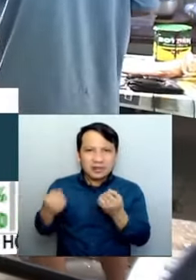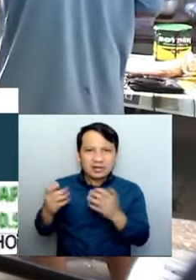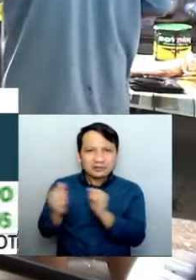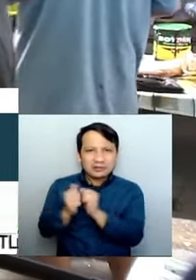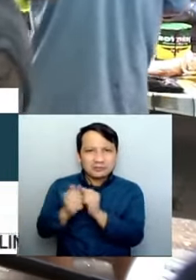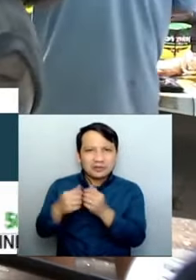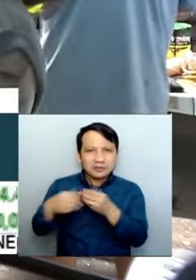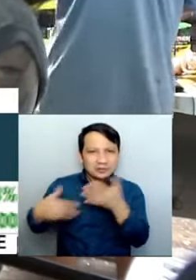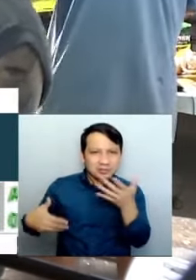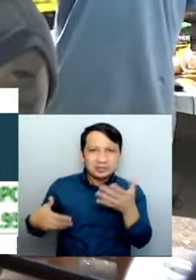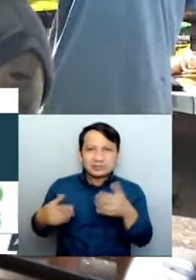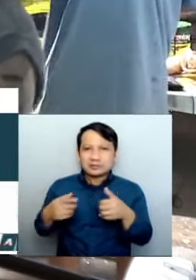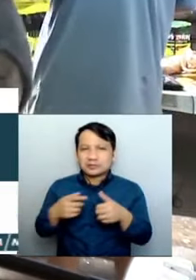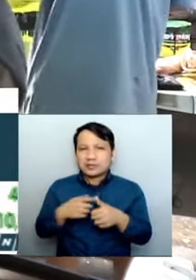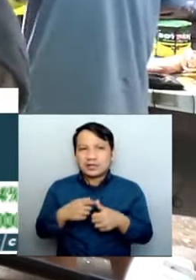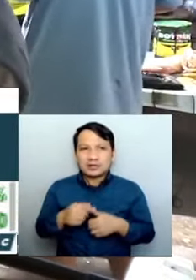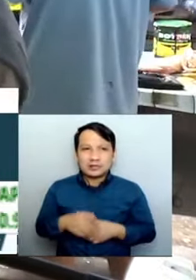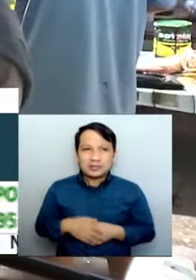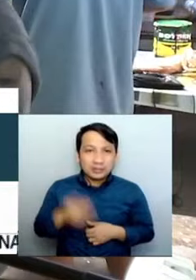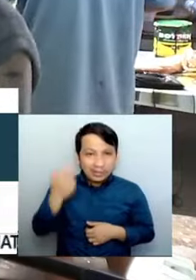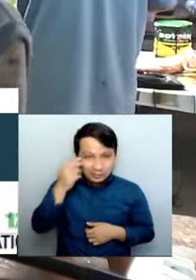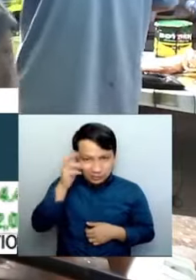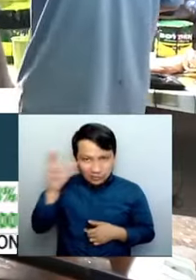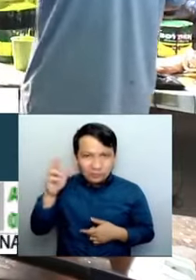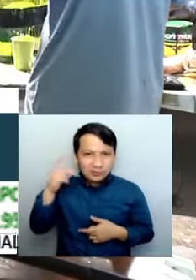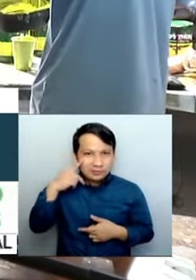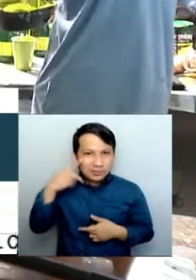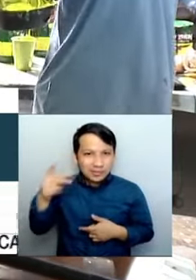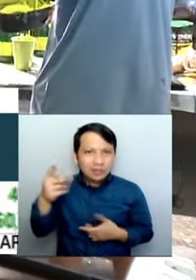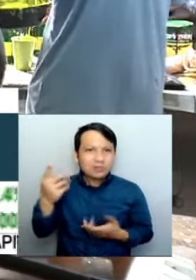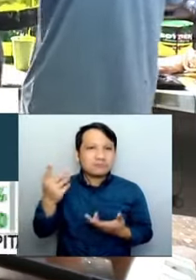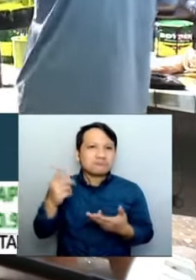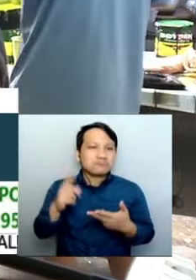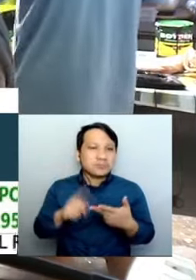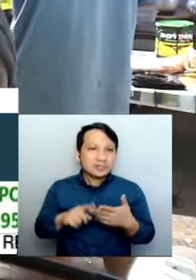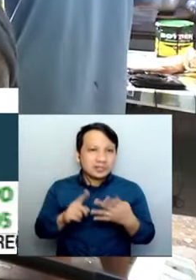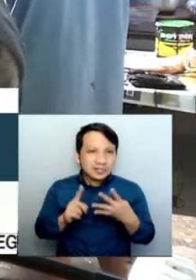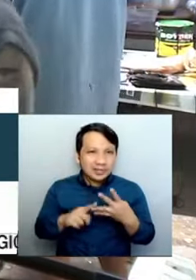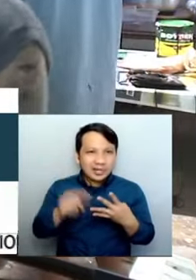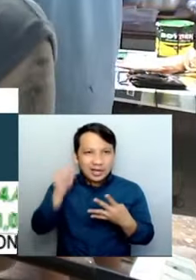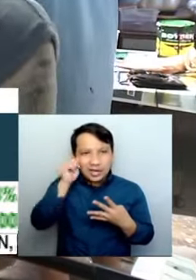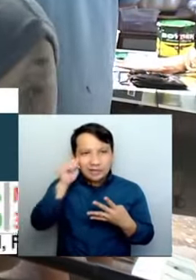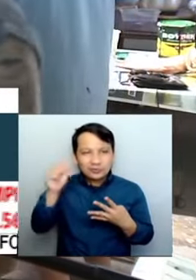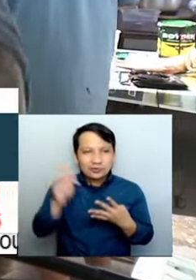sina Harry Roque, Panelo, si Anyo, tsaka